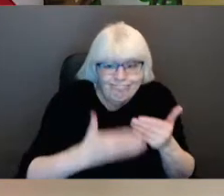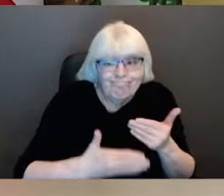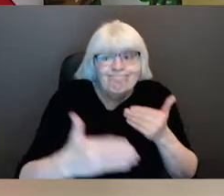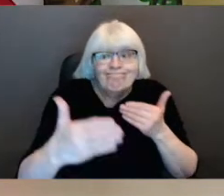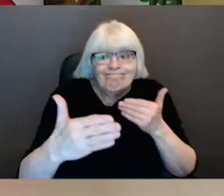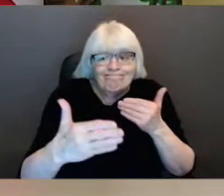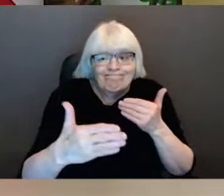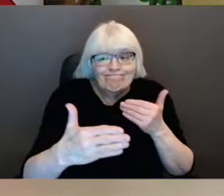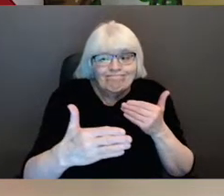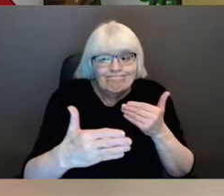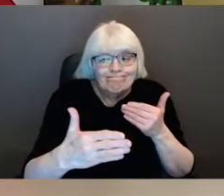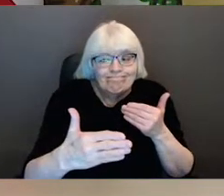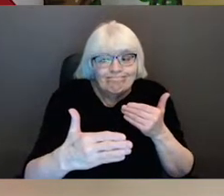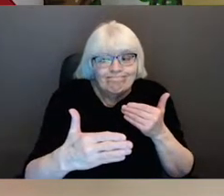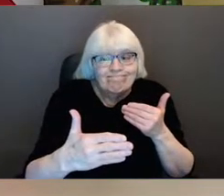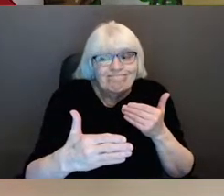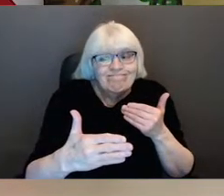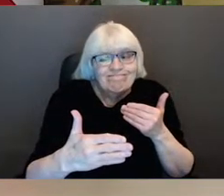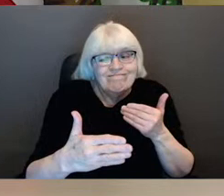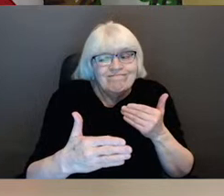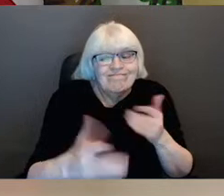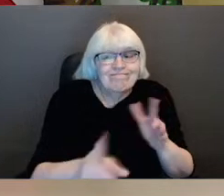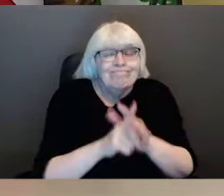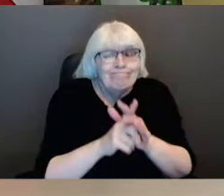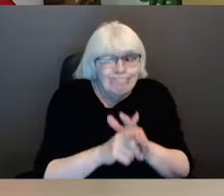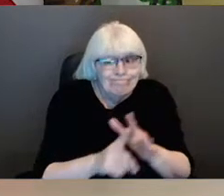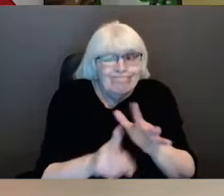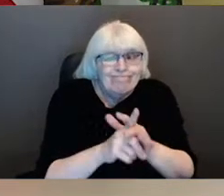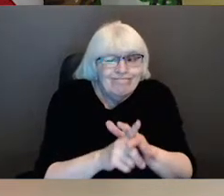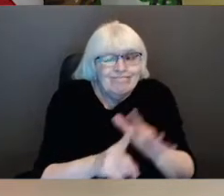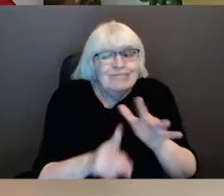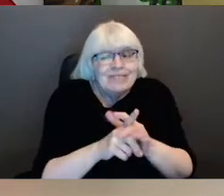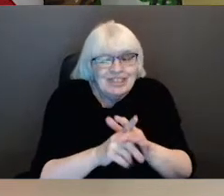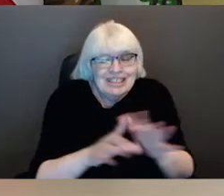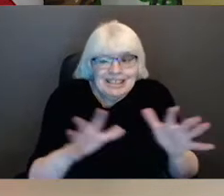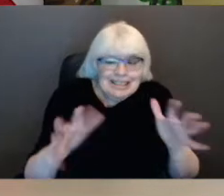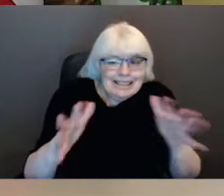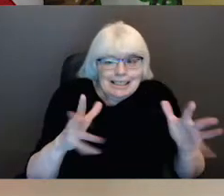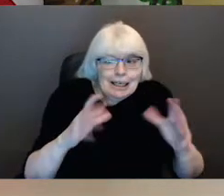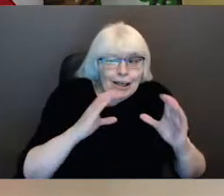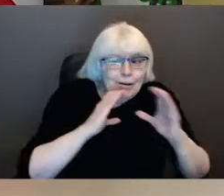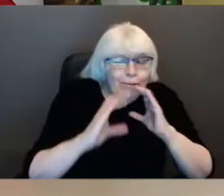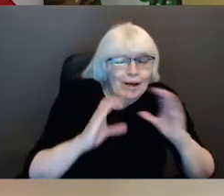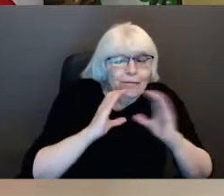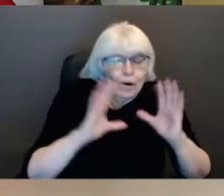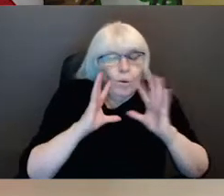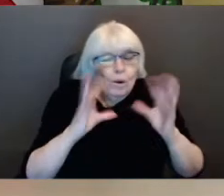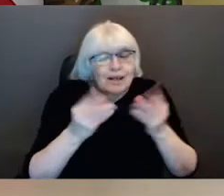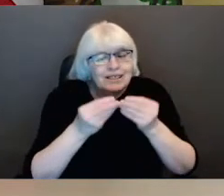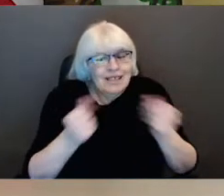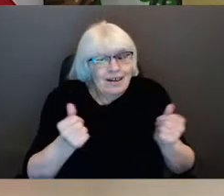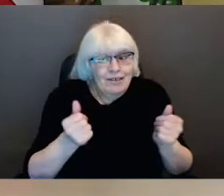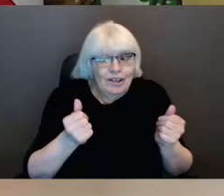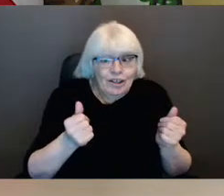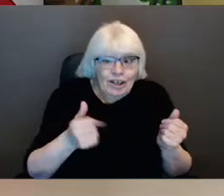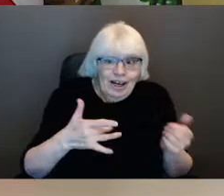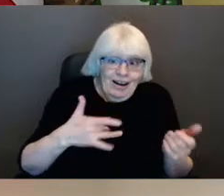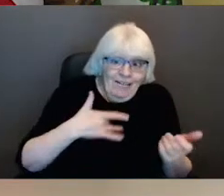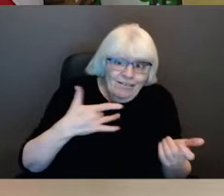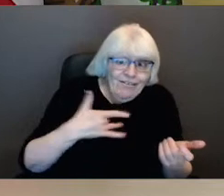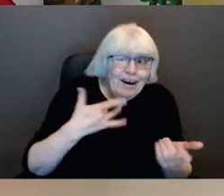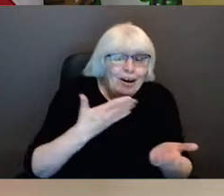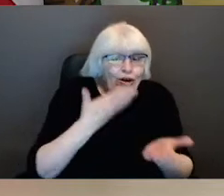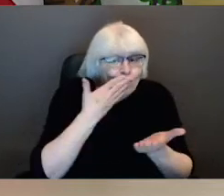of the kinks and communication lines, but I think it's a good, solid plan of with